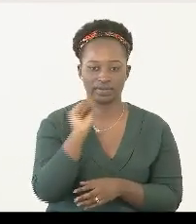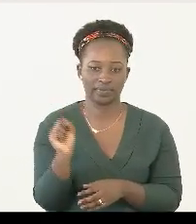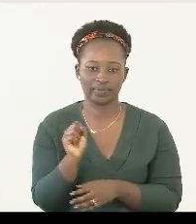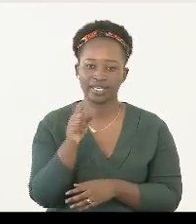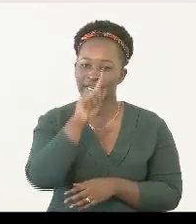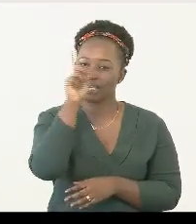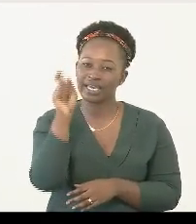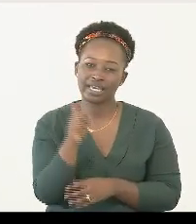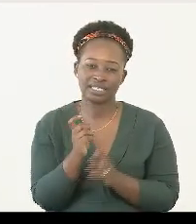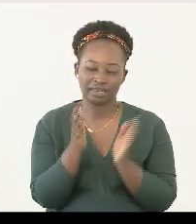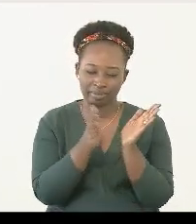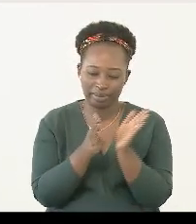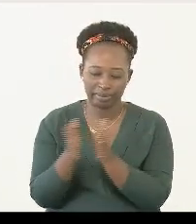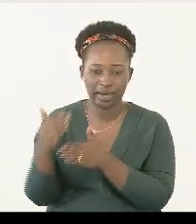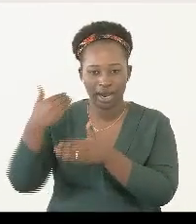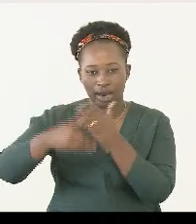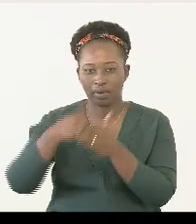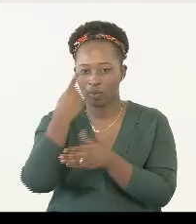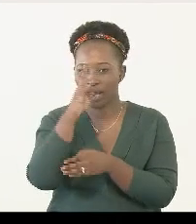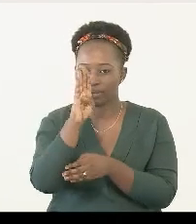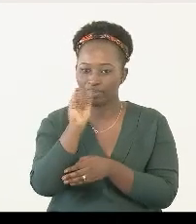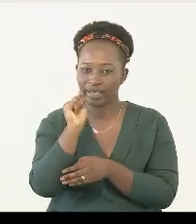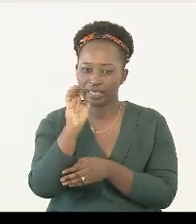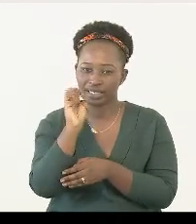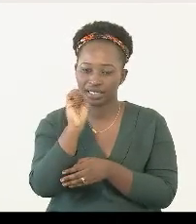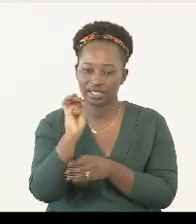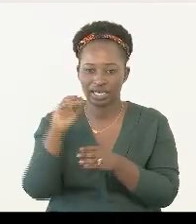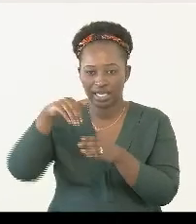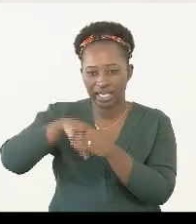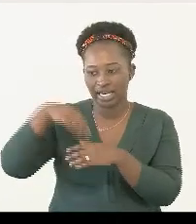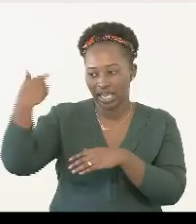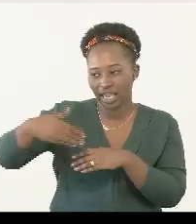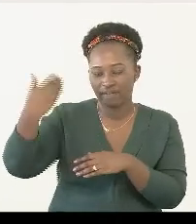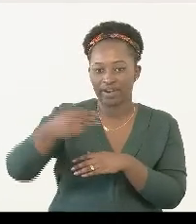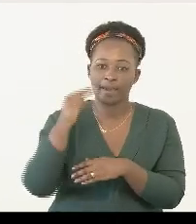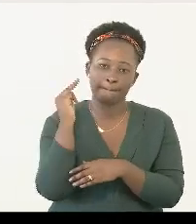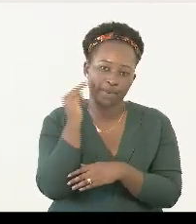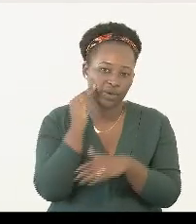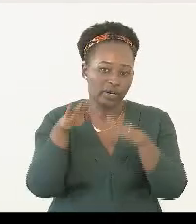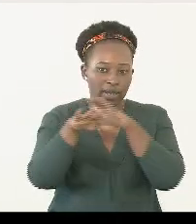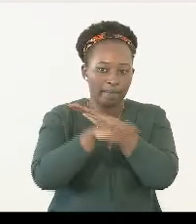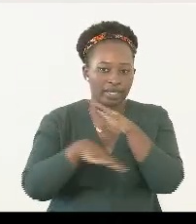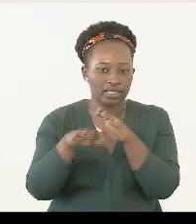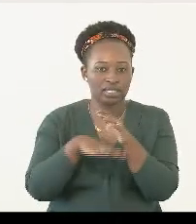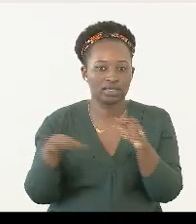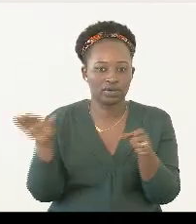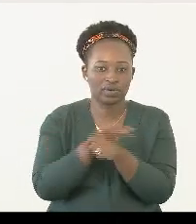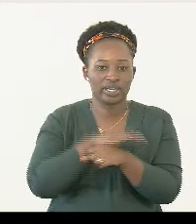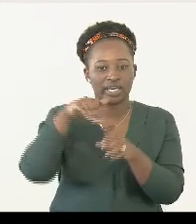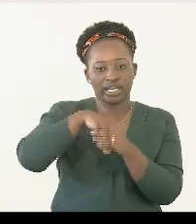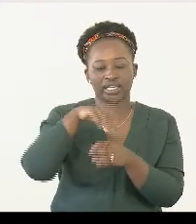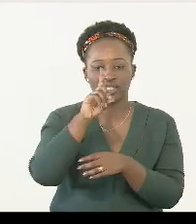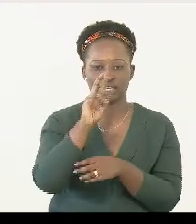is estimated to be around 1 base in every 1 million bases incorporated into the